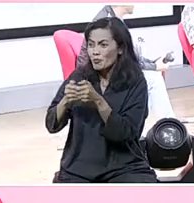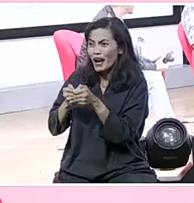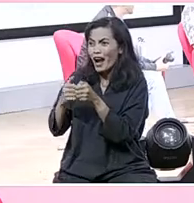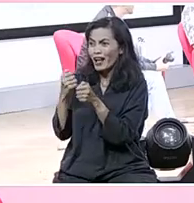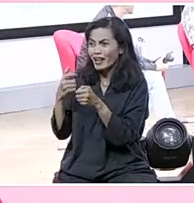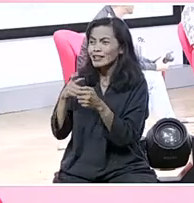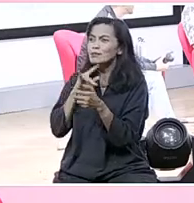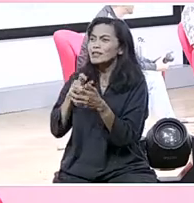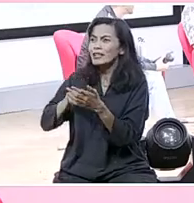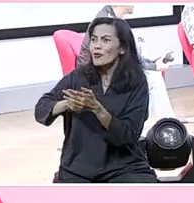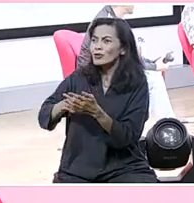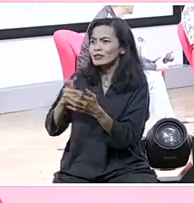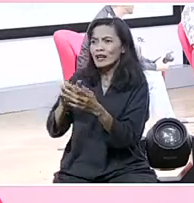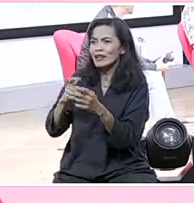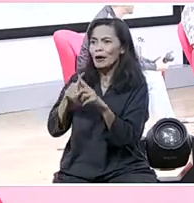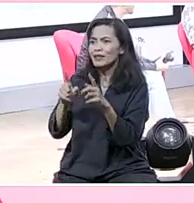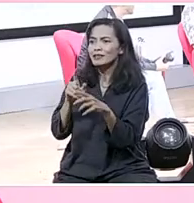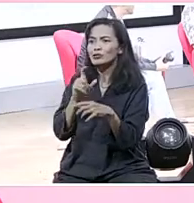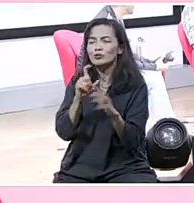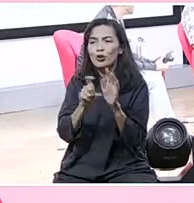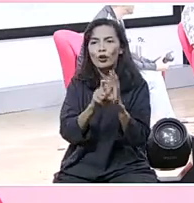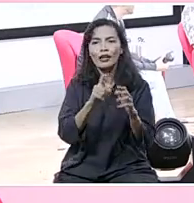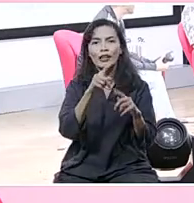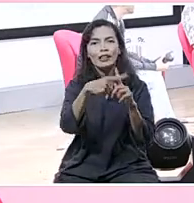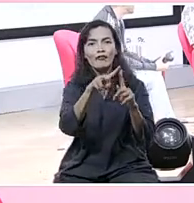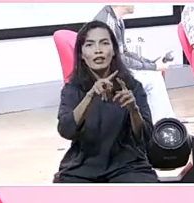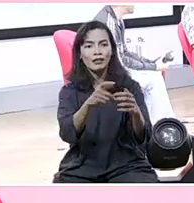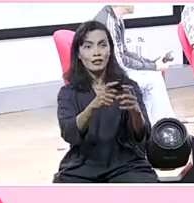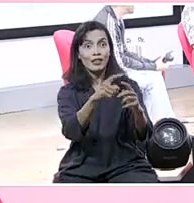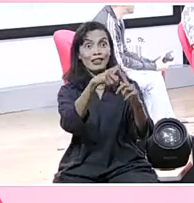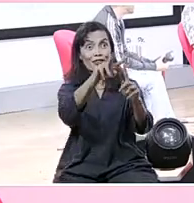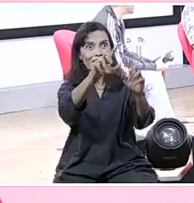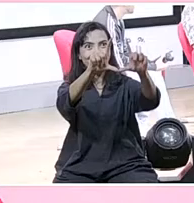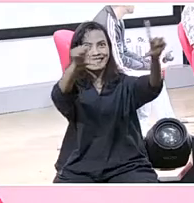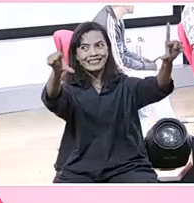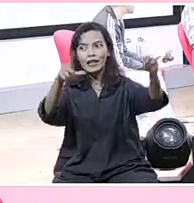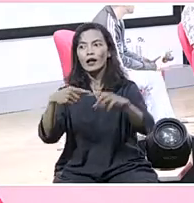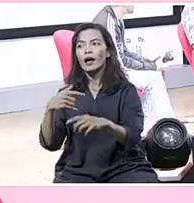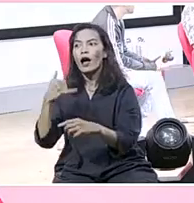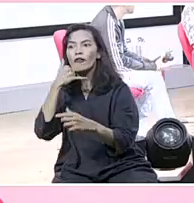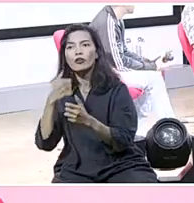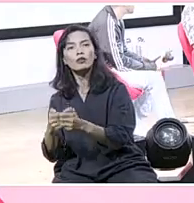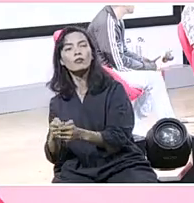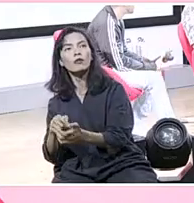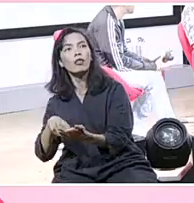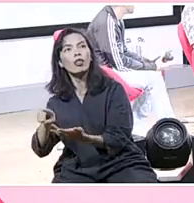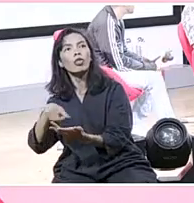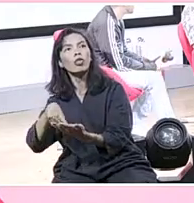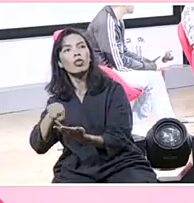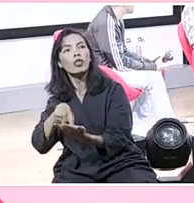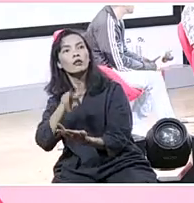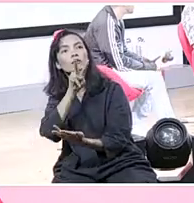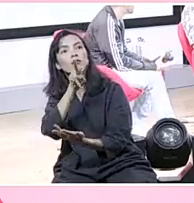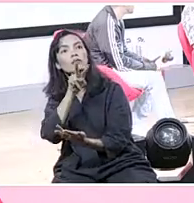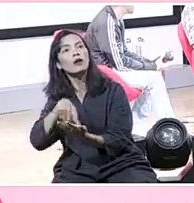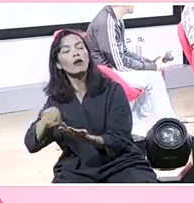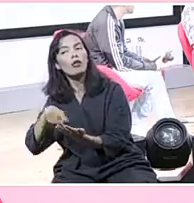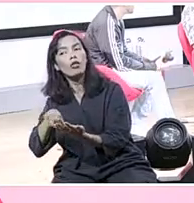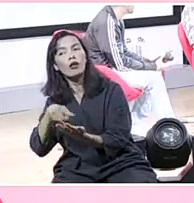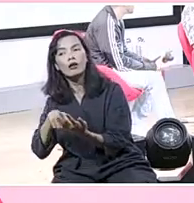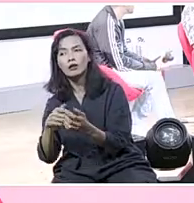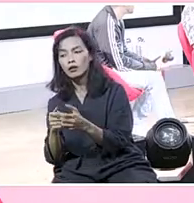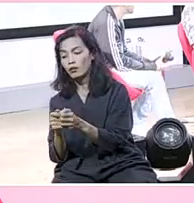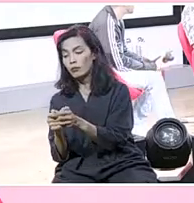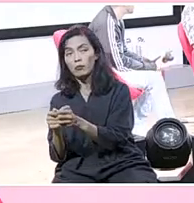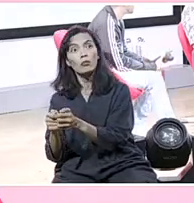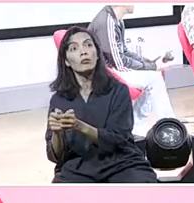when I'm sitting, I'm watching TV and I have it like in my hand and I'm scrolling. Like it's just a mindless scroll. It's more so about trying to be intentional with what